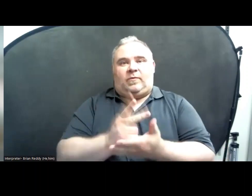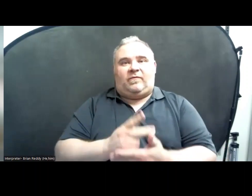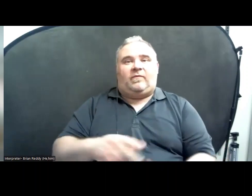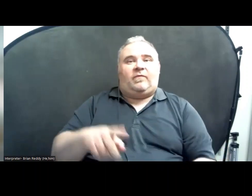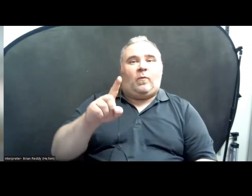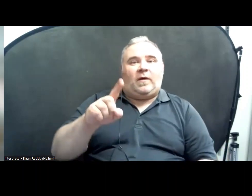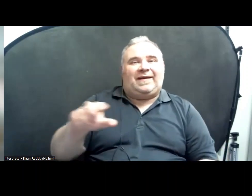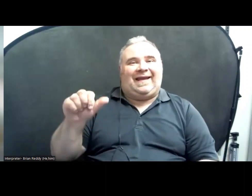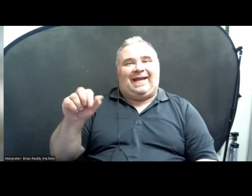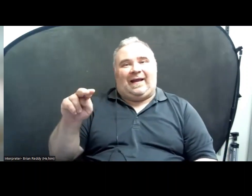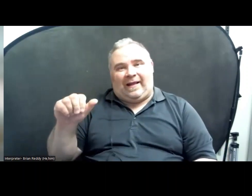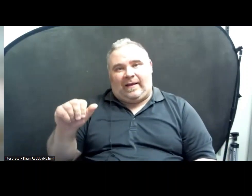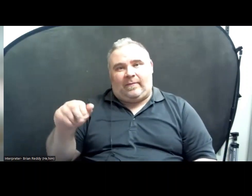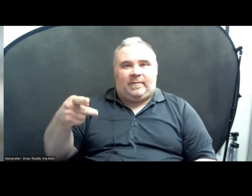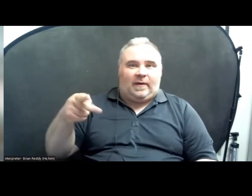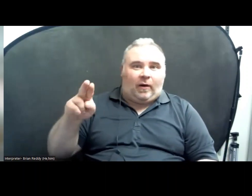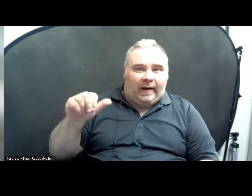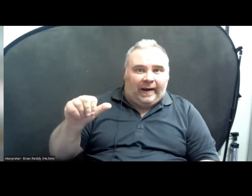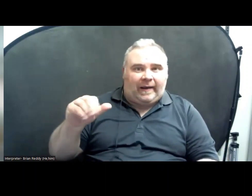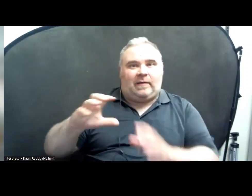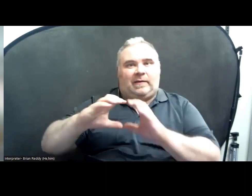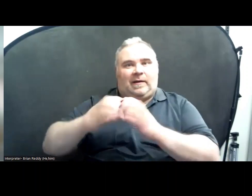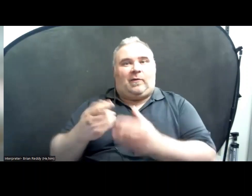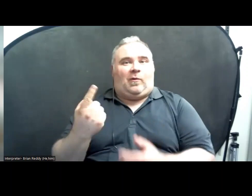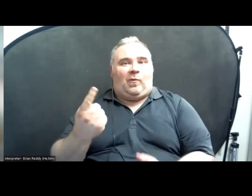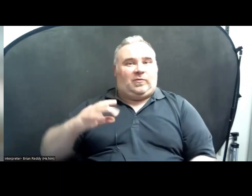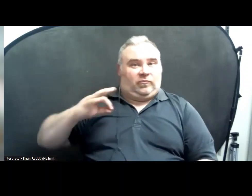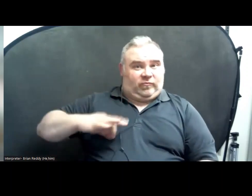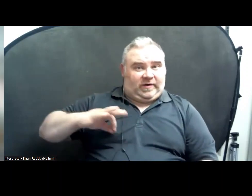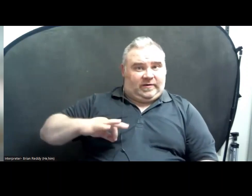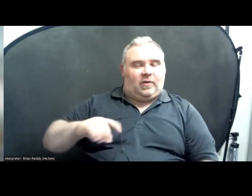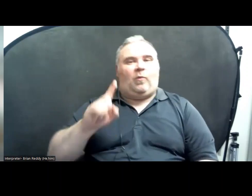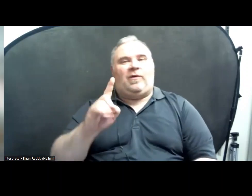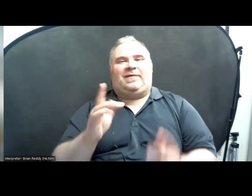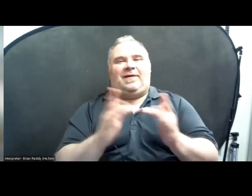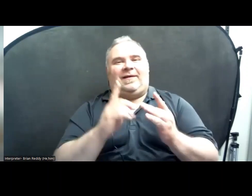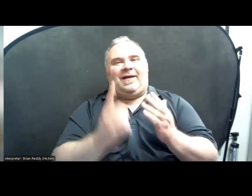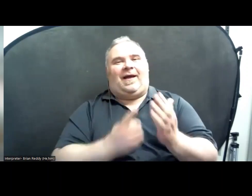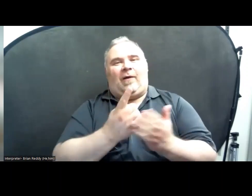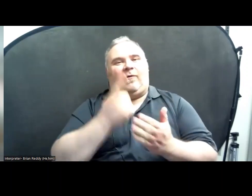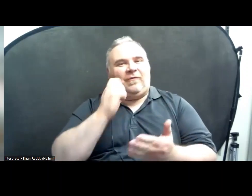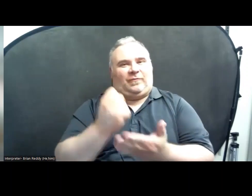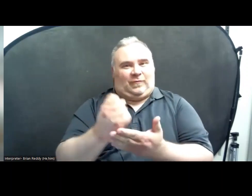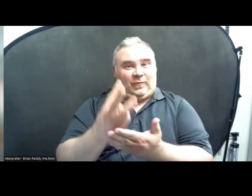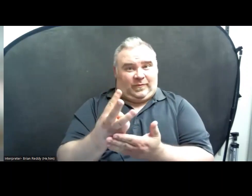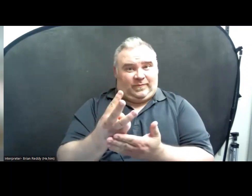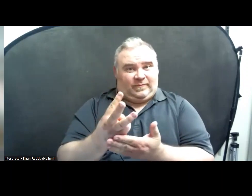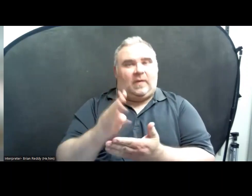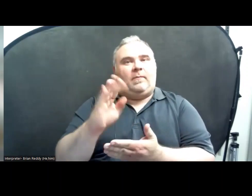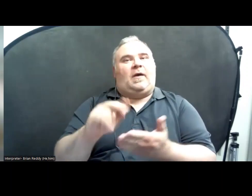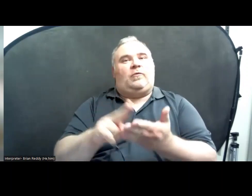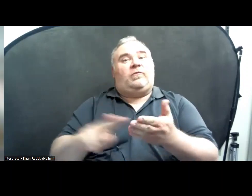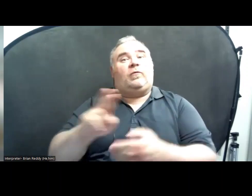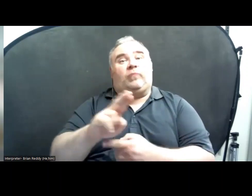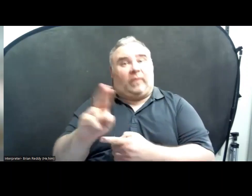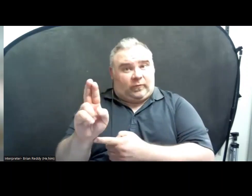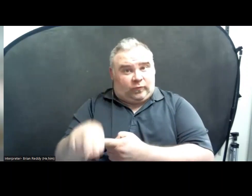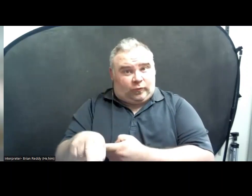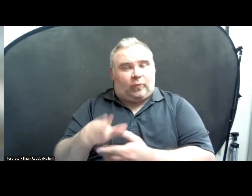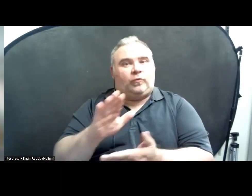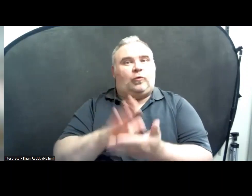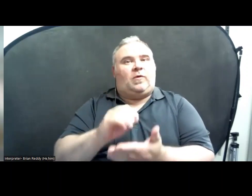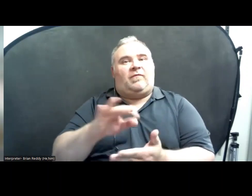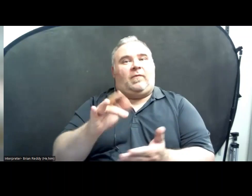AMA PRA Category 1 credit and 1 contact hour for social workers by the University of Rochester School